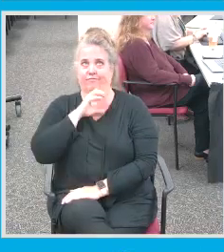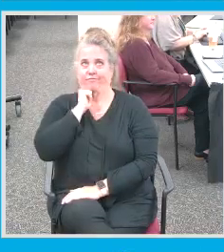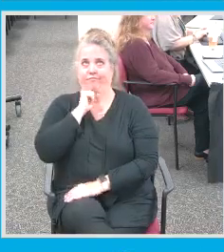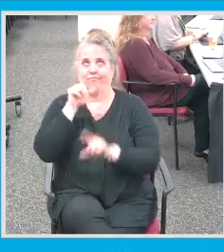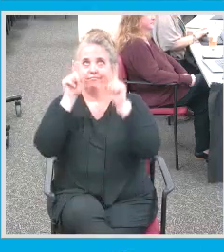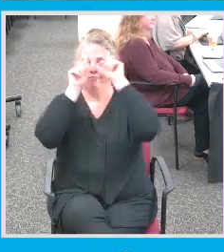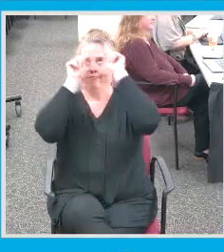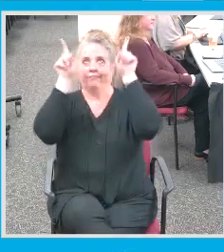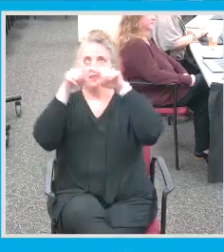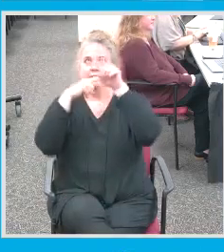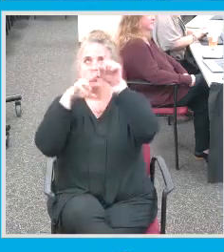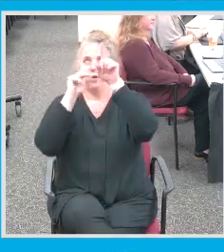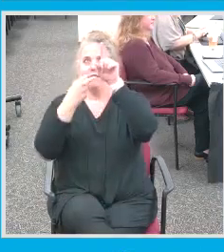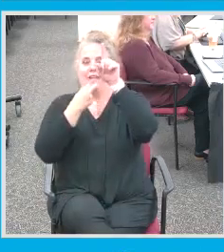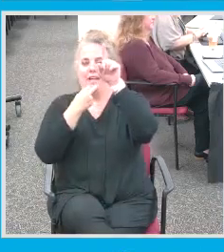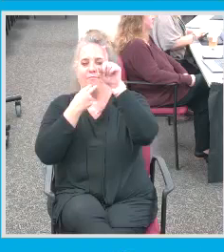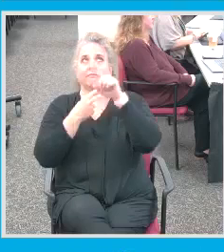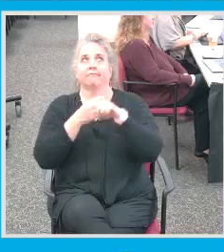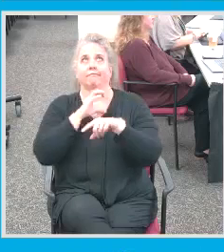Talk about what we did in the meeting. Yeah.